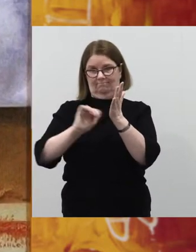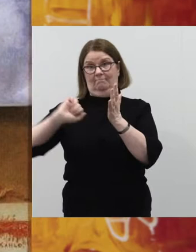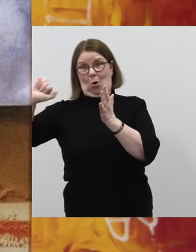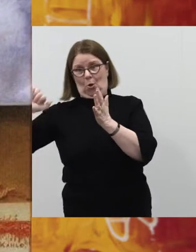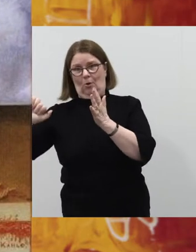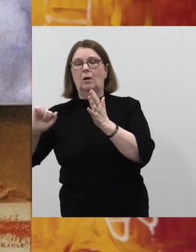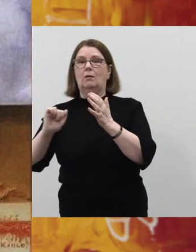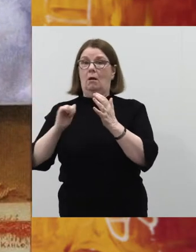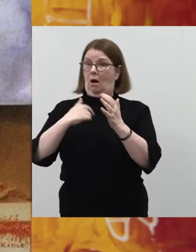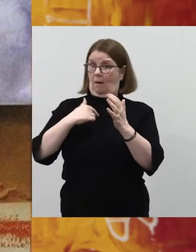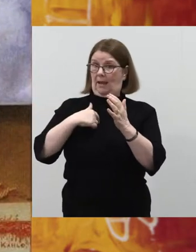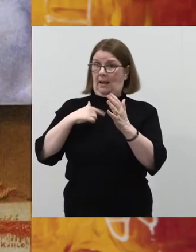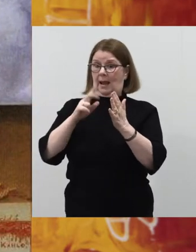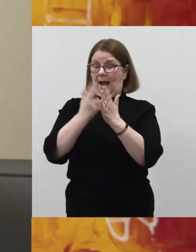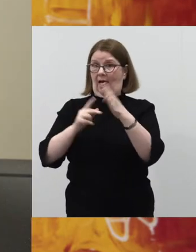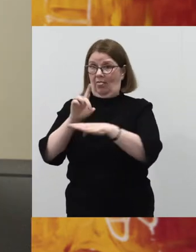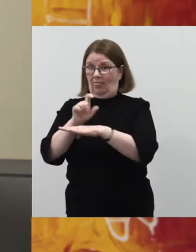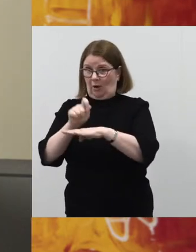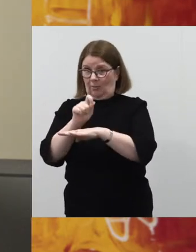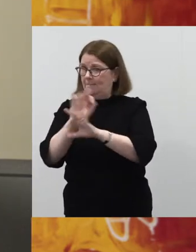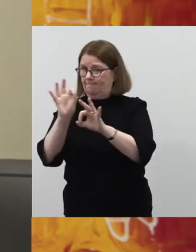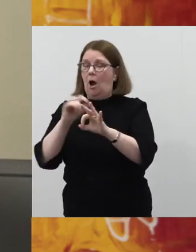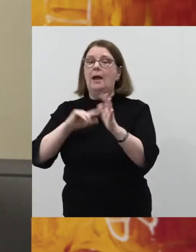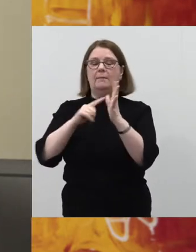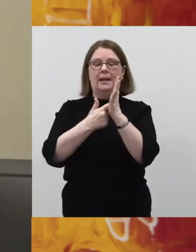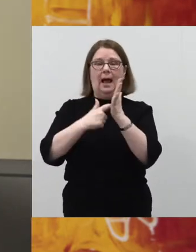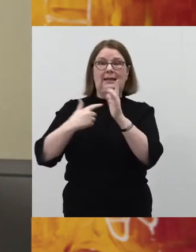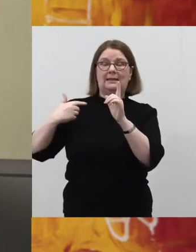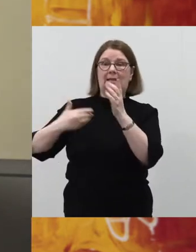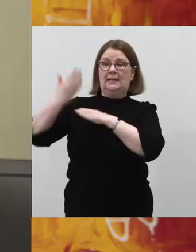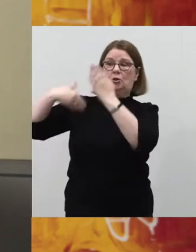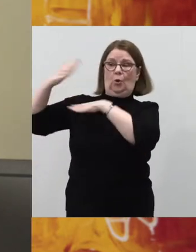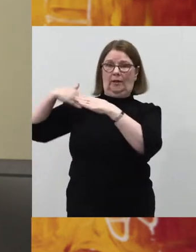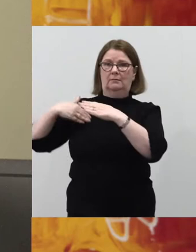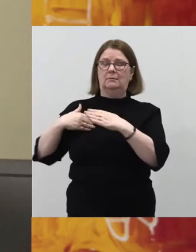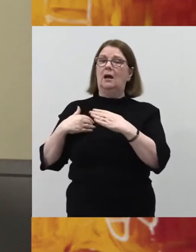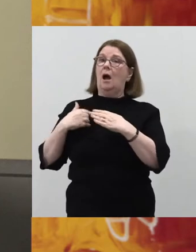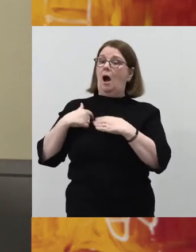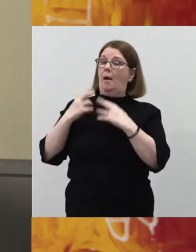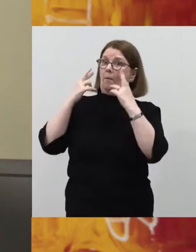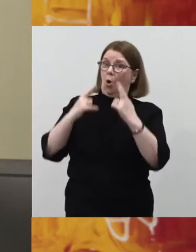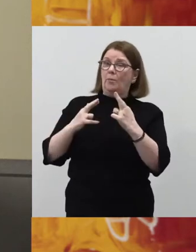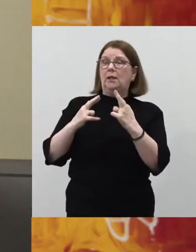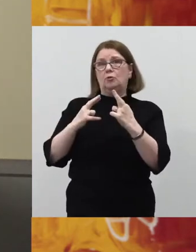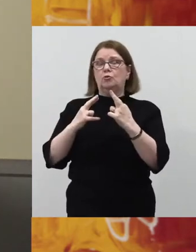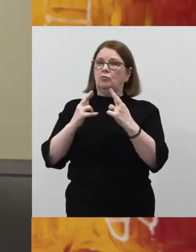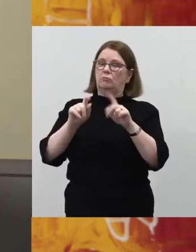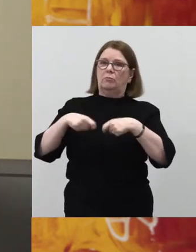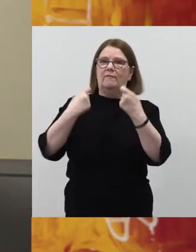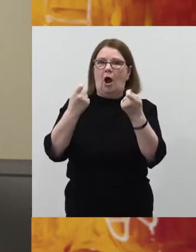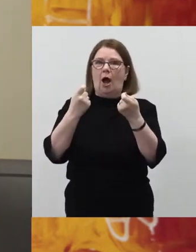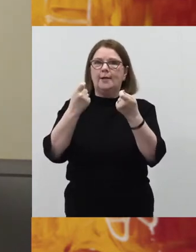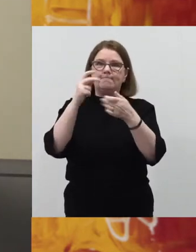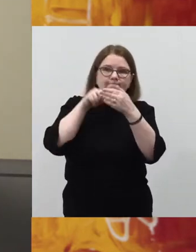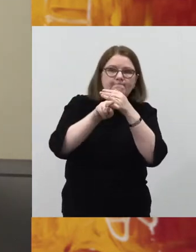that sense, I will be hoping to provide some insights into the creative process and the ways in which we interpret the artworks that